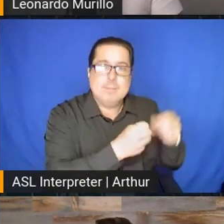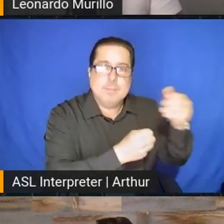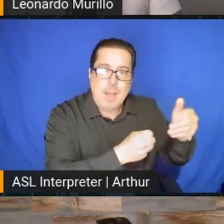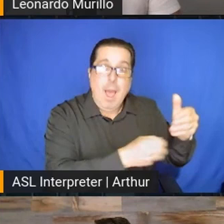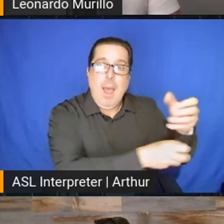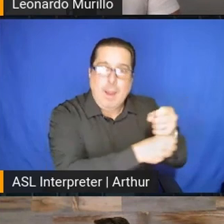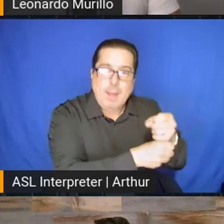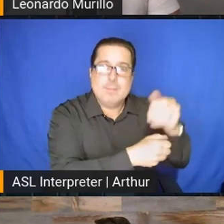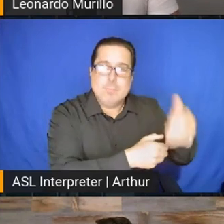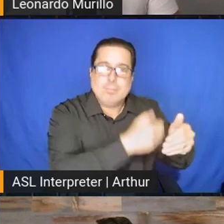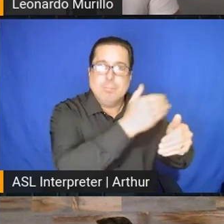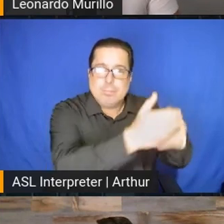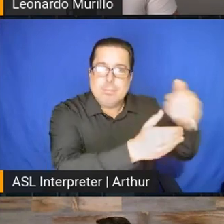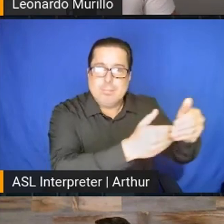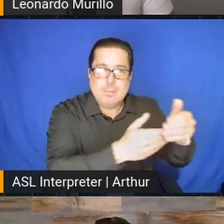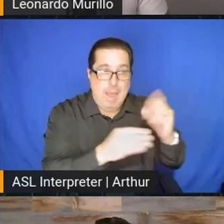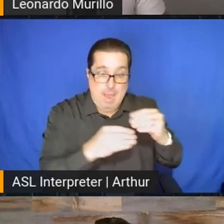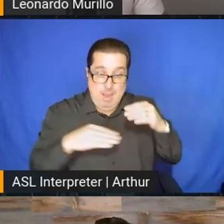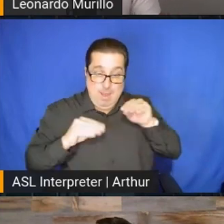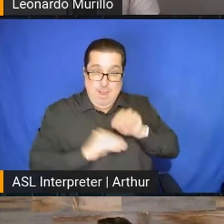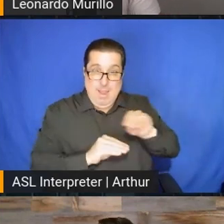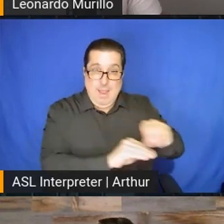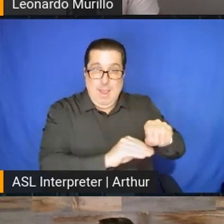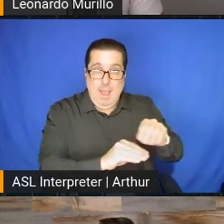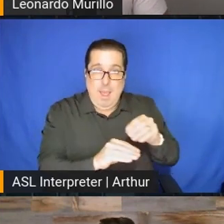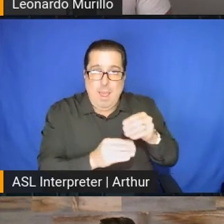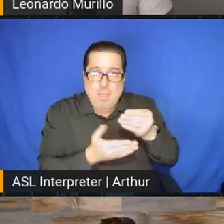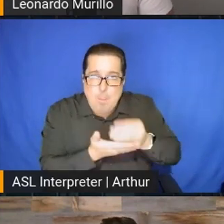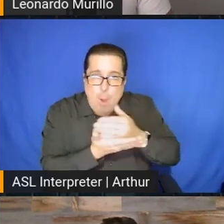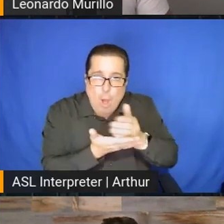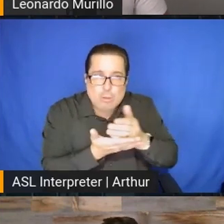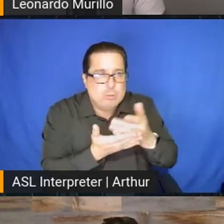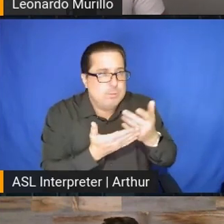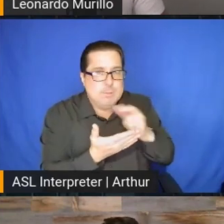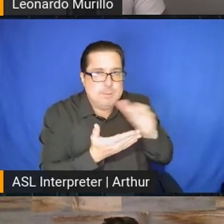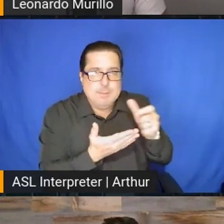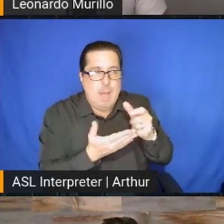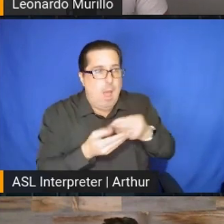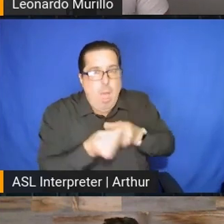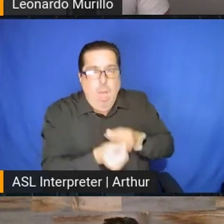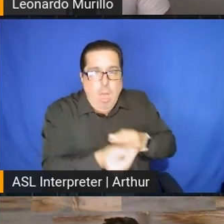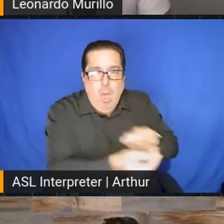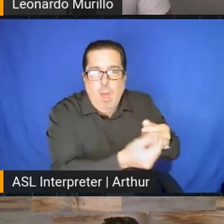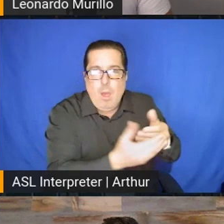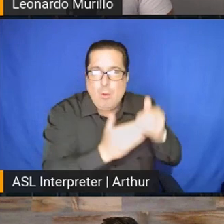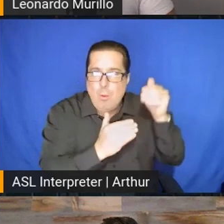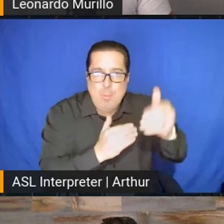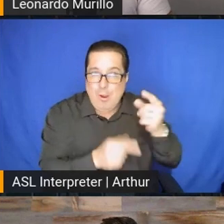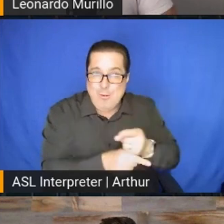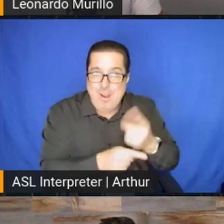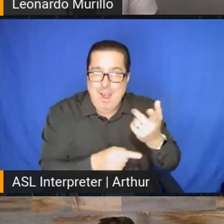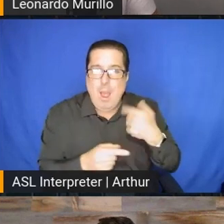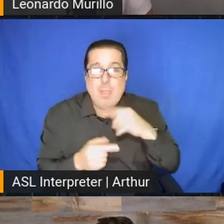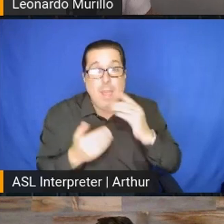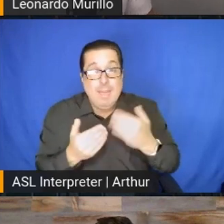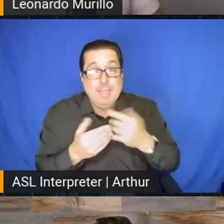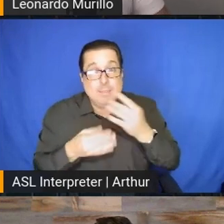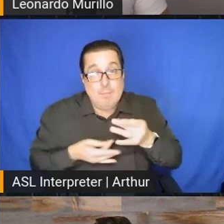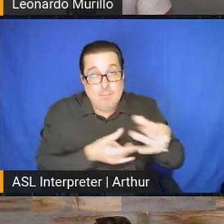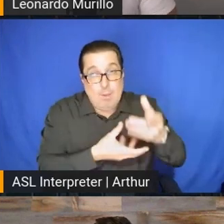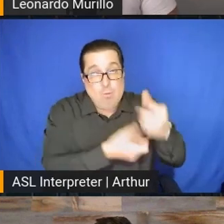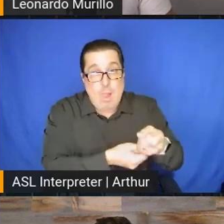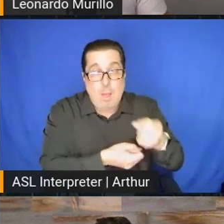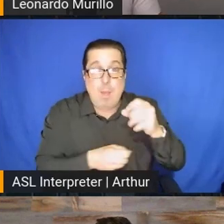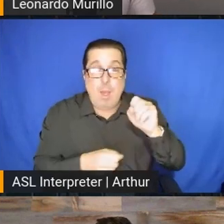right? To me, the easiest way to reach that type of reliability at scale is